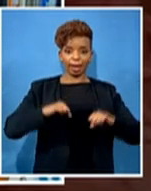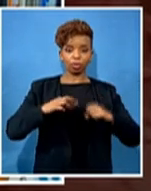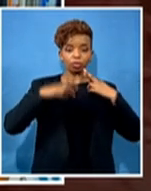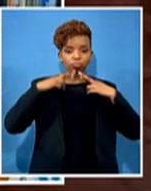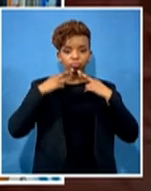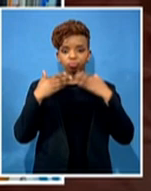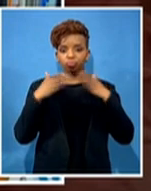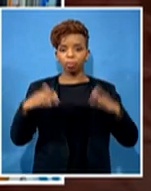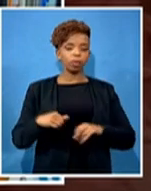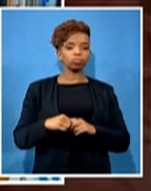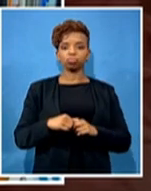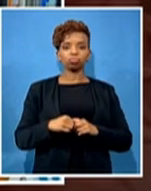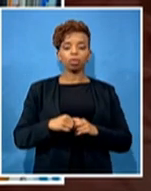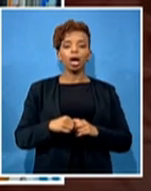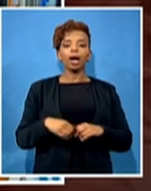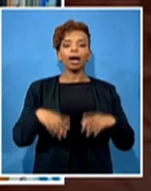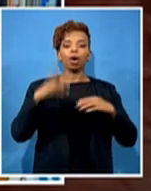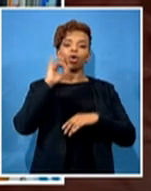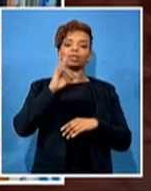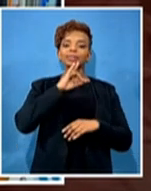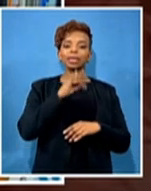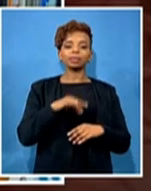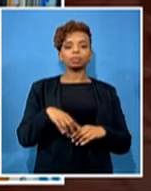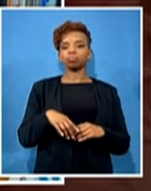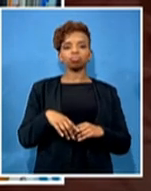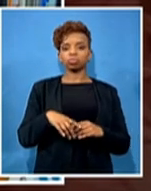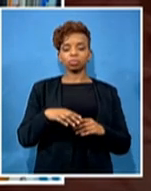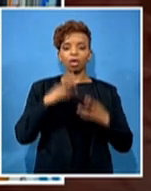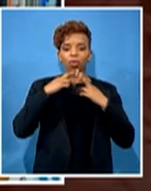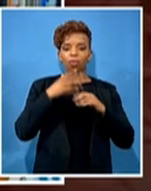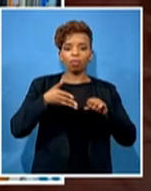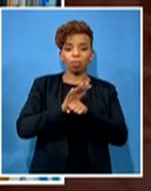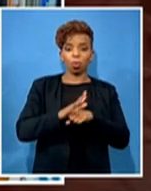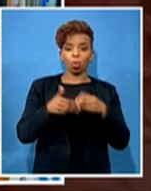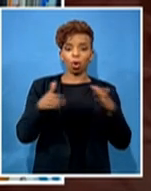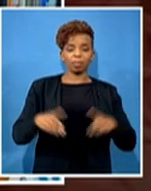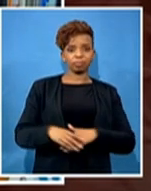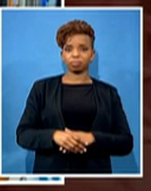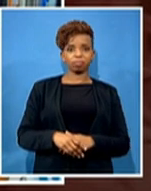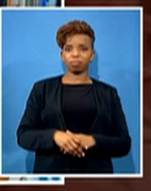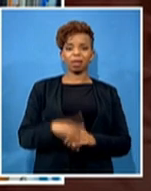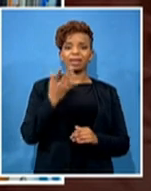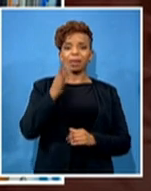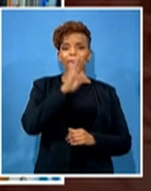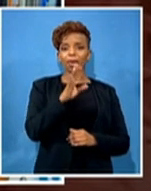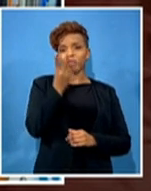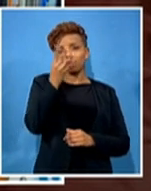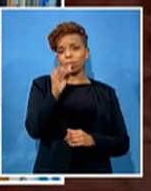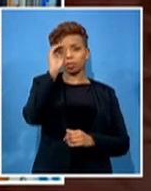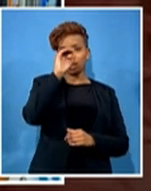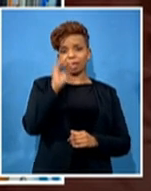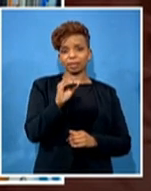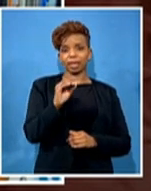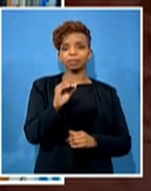sell alcohol, which is probably a third or 40% of their turnover and helps them make a profit.